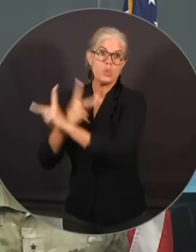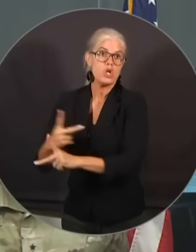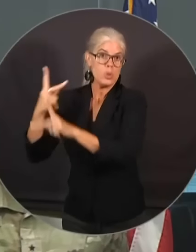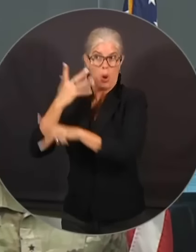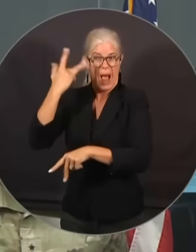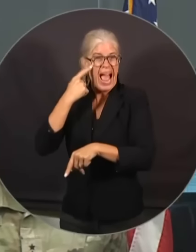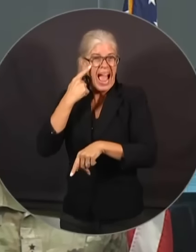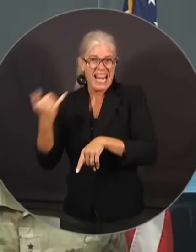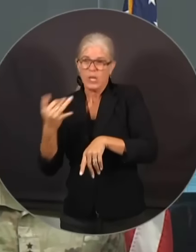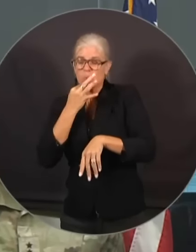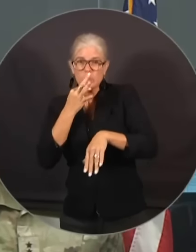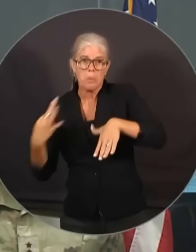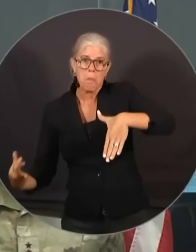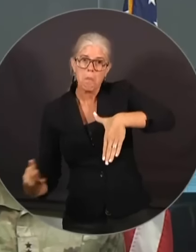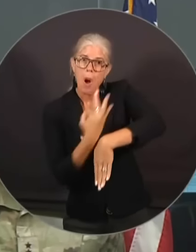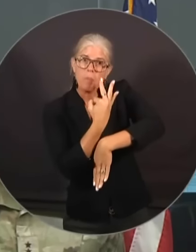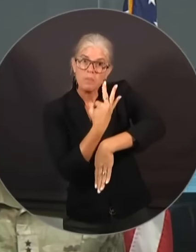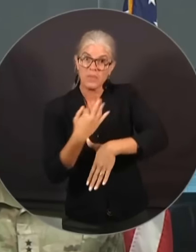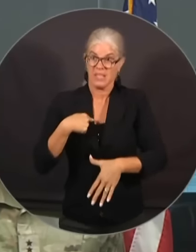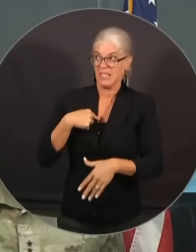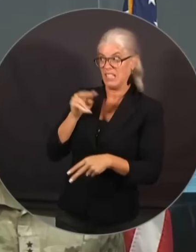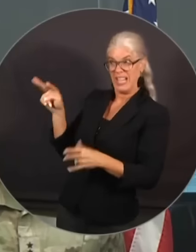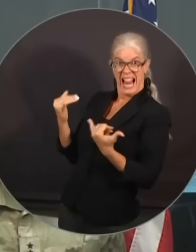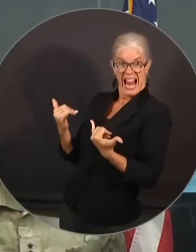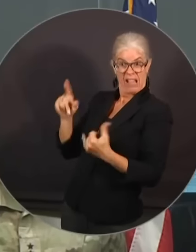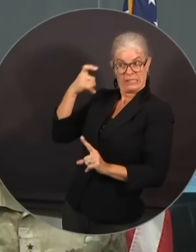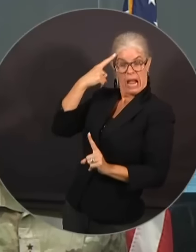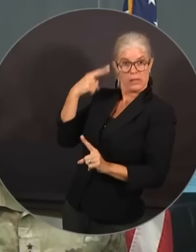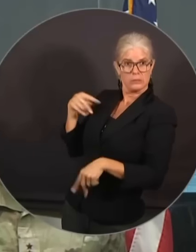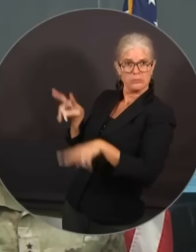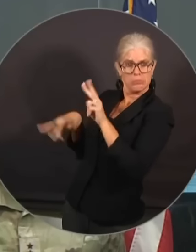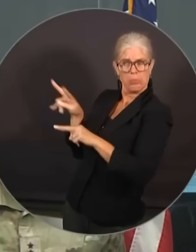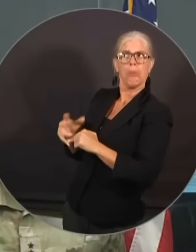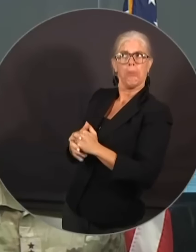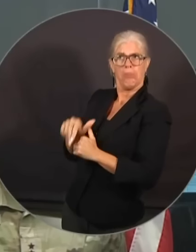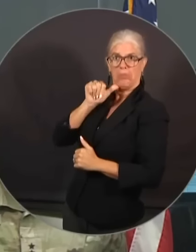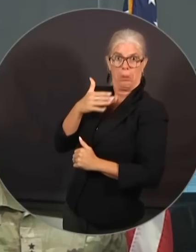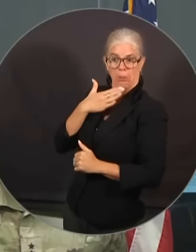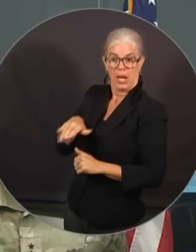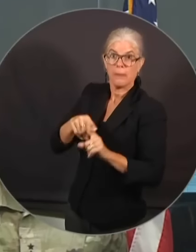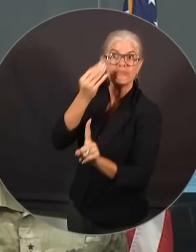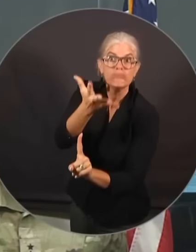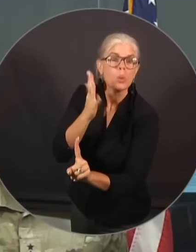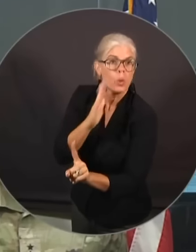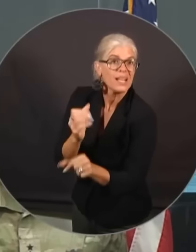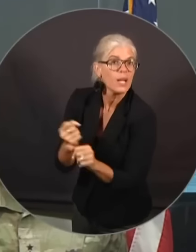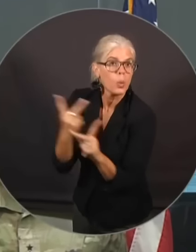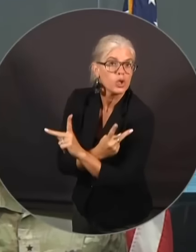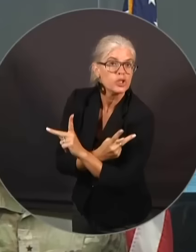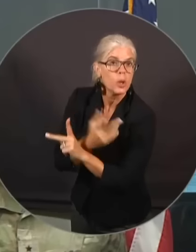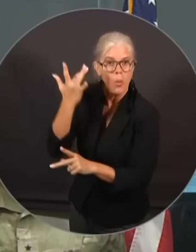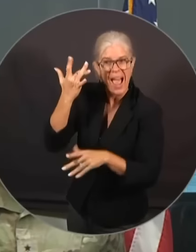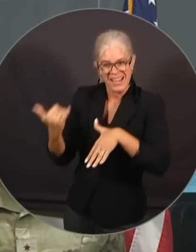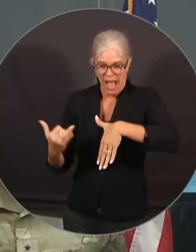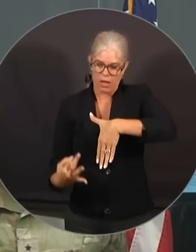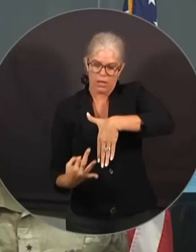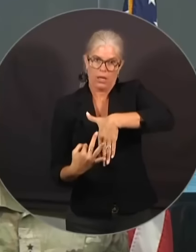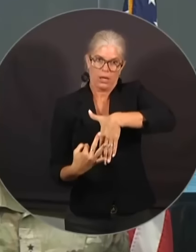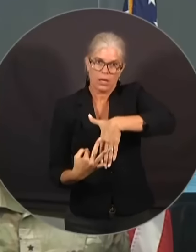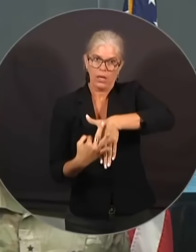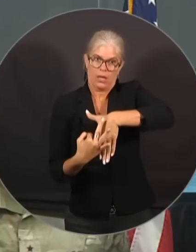honestly wasn't that bad. It's going to get a lot worse in northern Florida as that storm gets closer. So I want to thank everybody that's